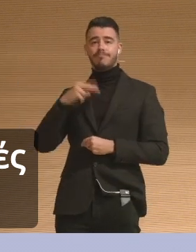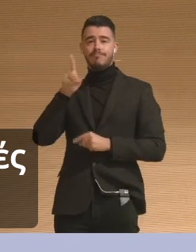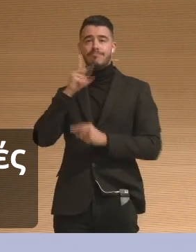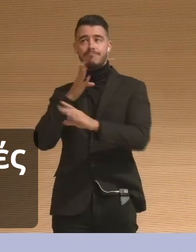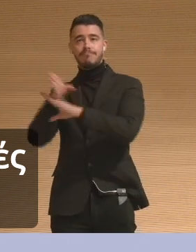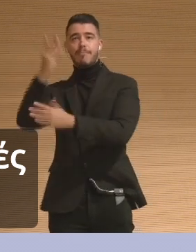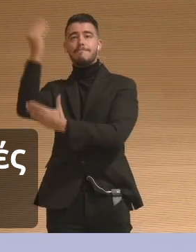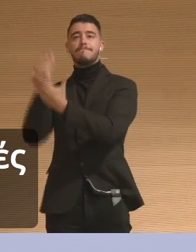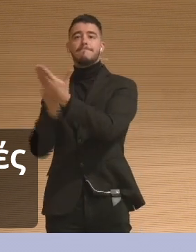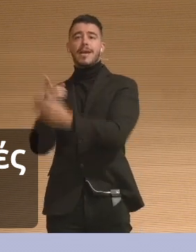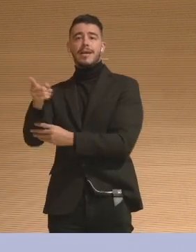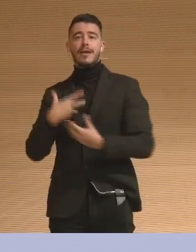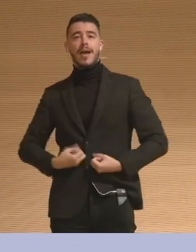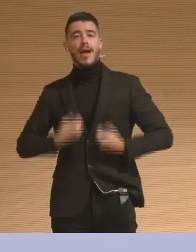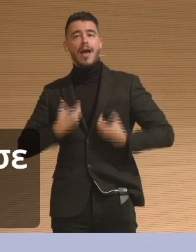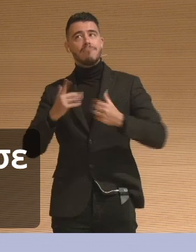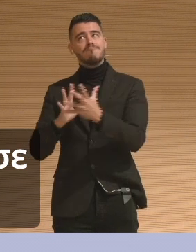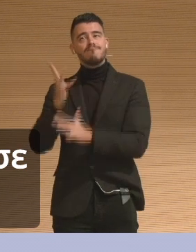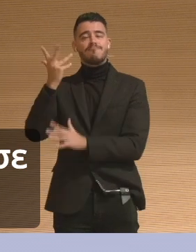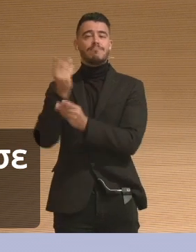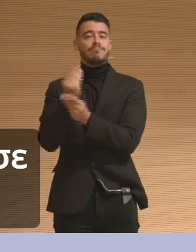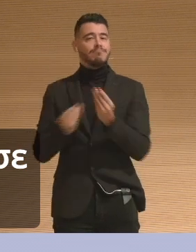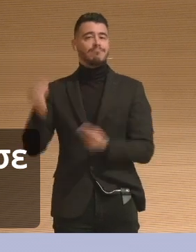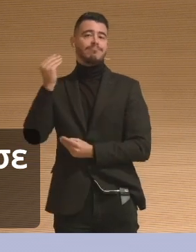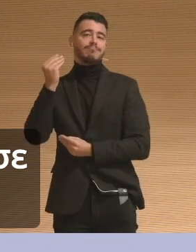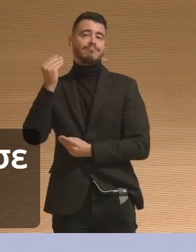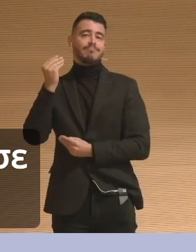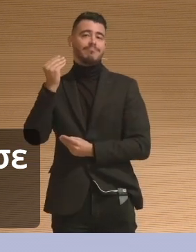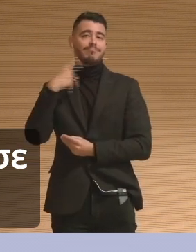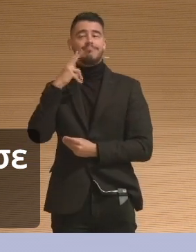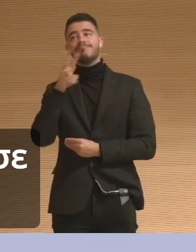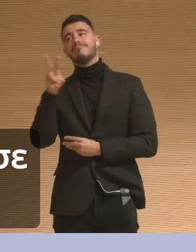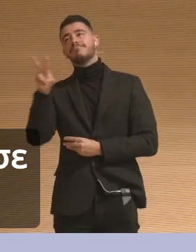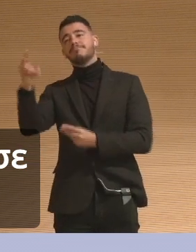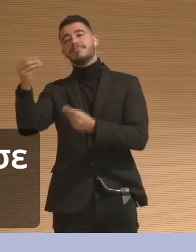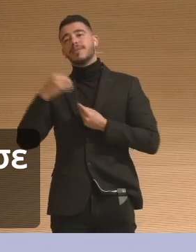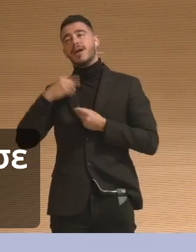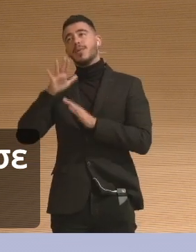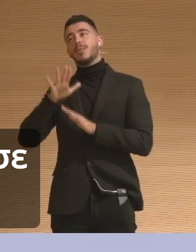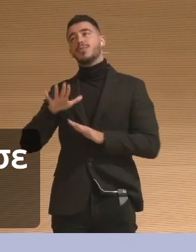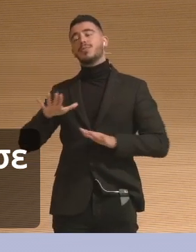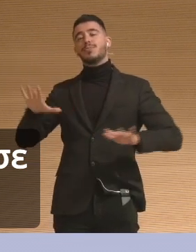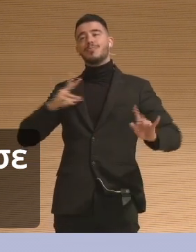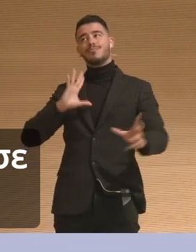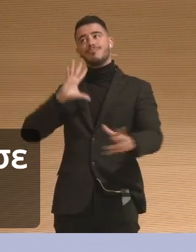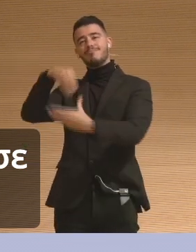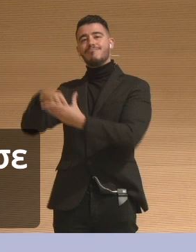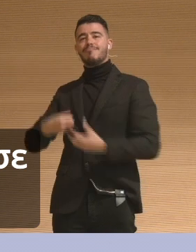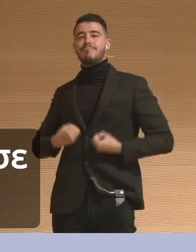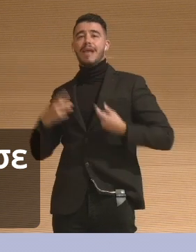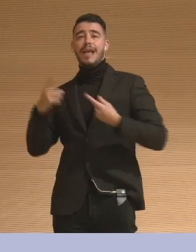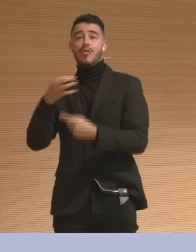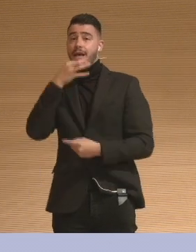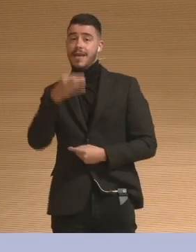received cares to deliver workshops at the museum for children currently in